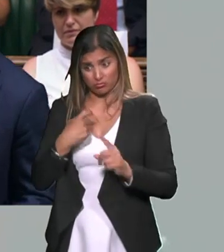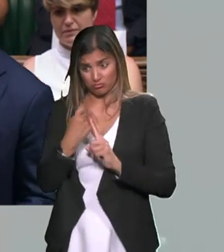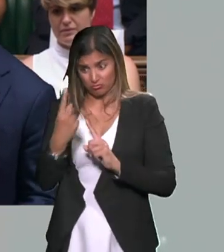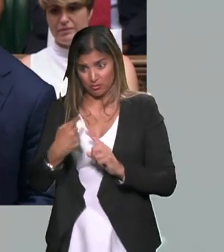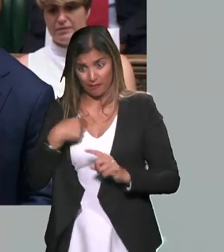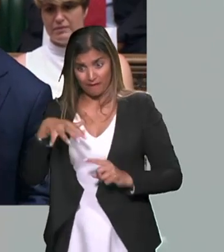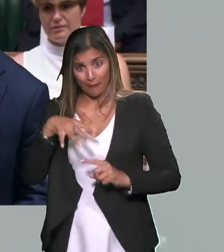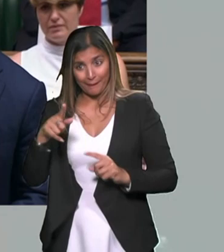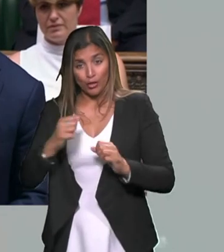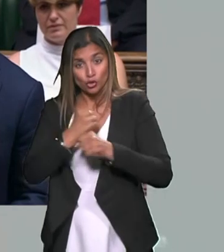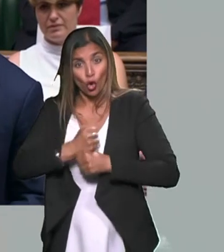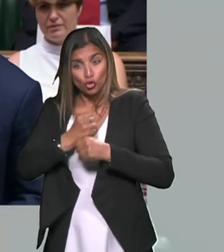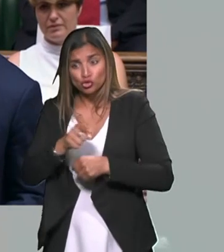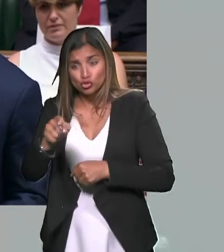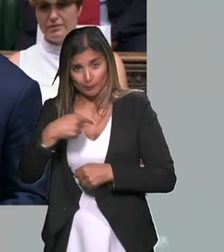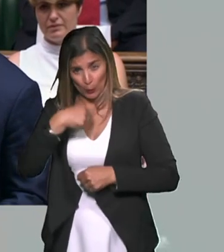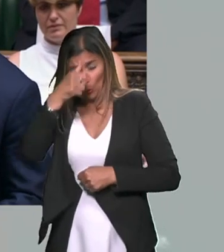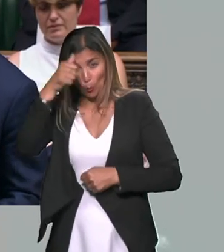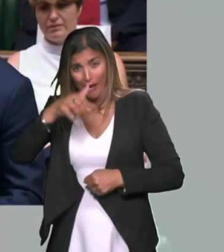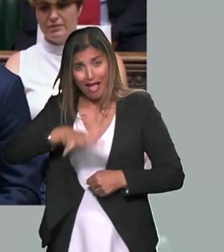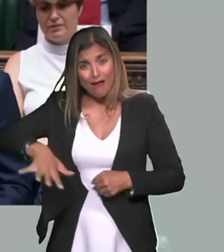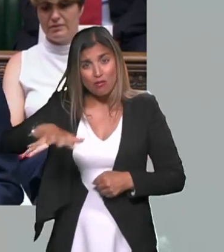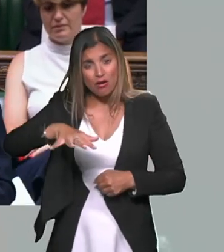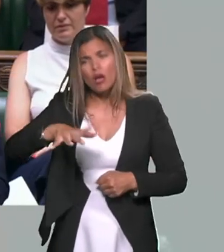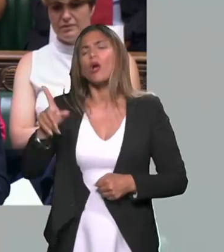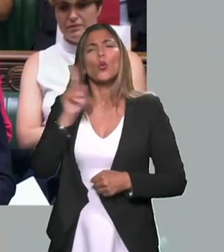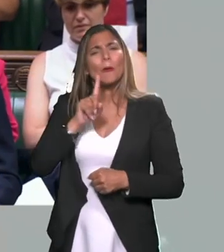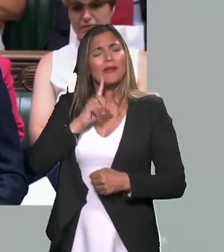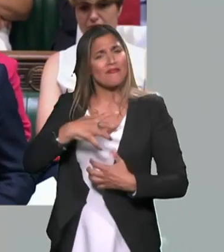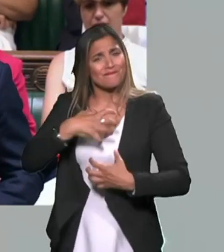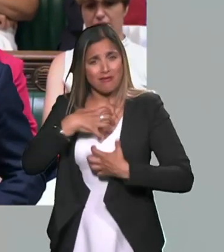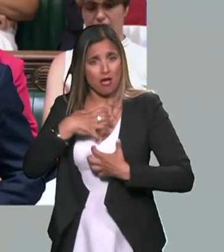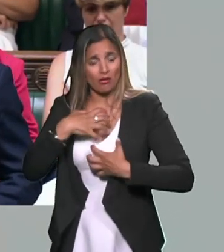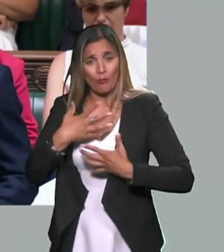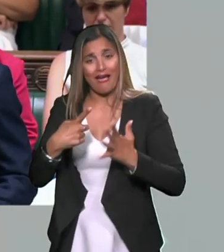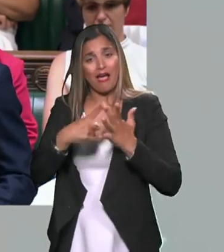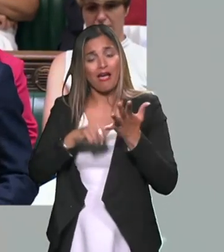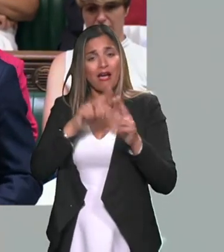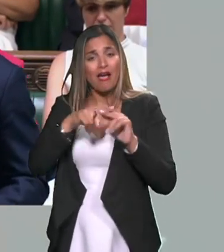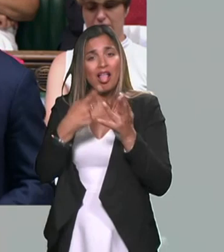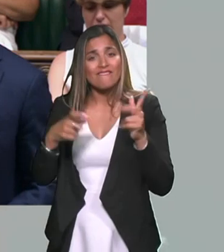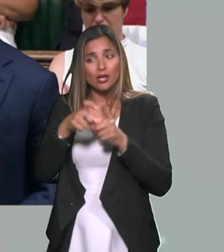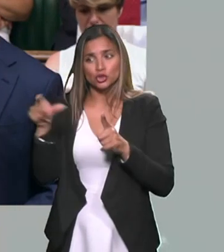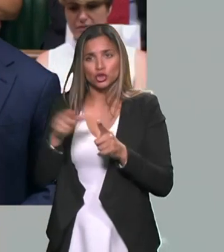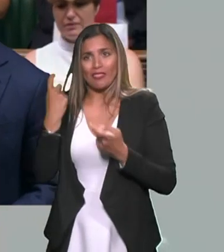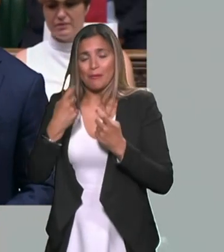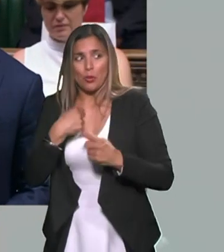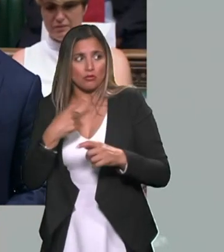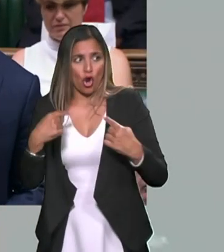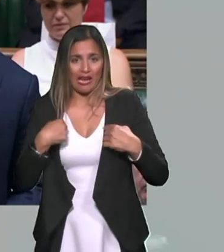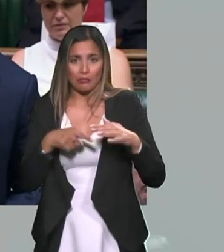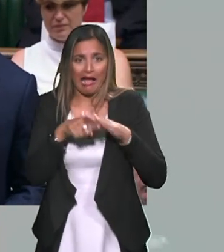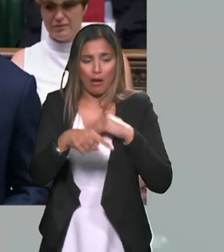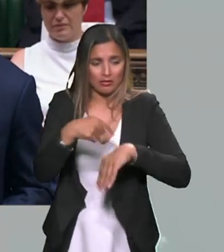of my hand. Women in Ilford should not have to police themselves or impose curfews on their behaviour when they want to